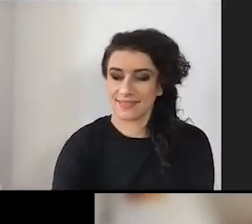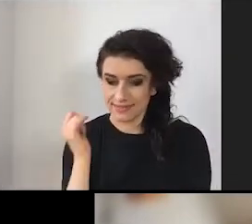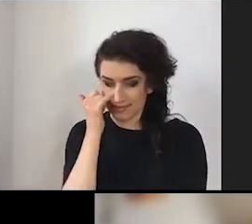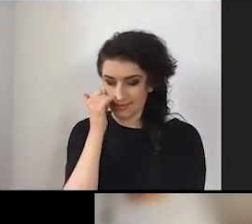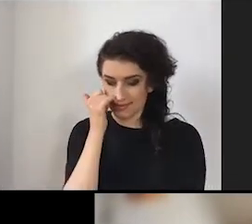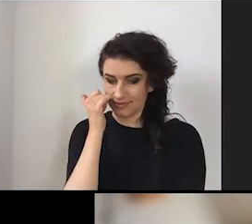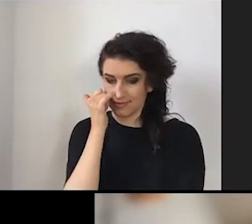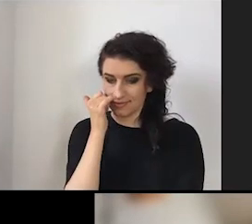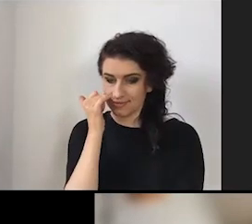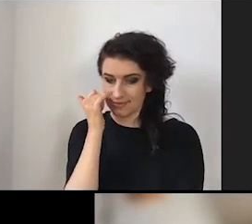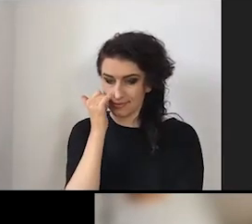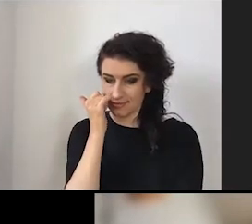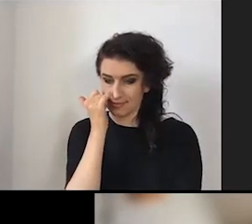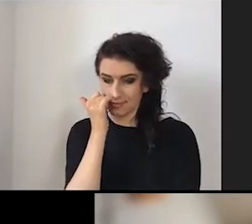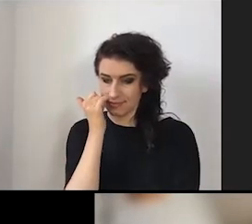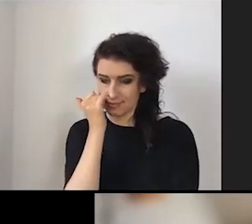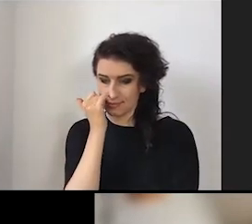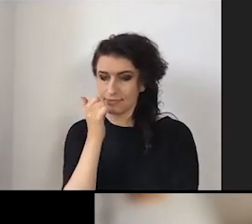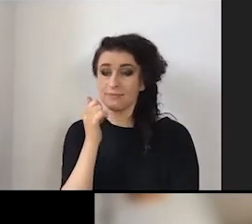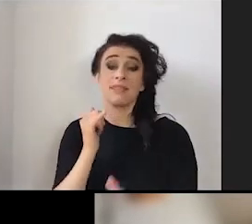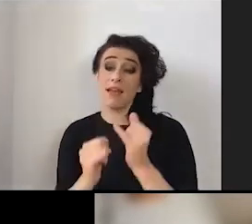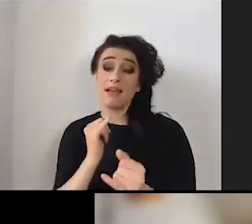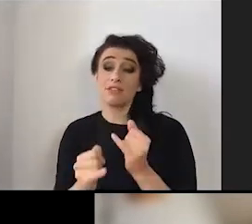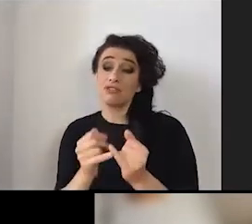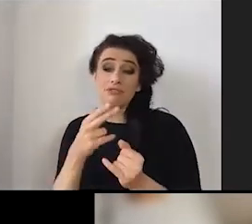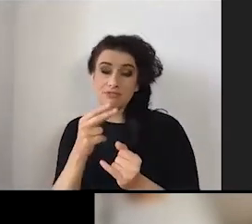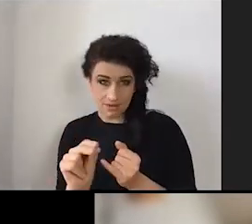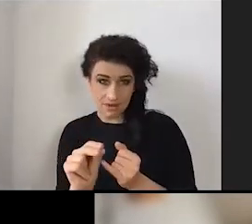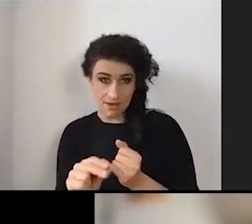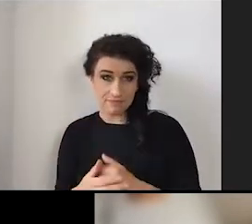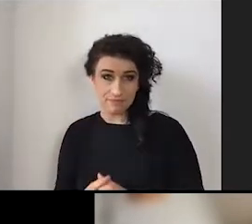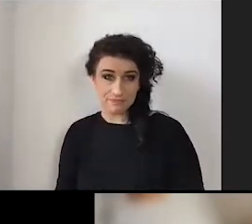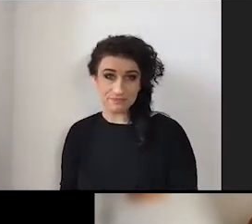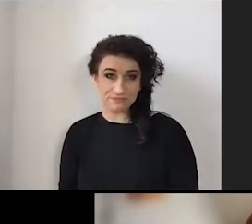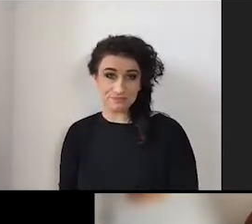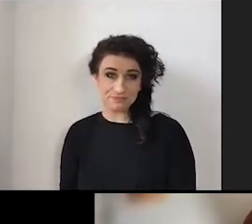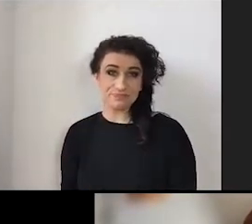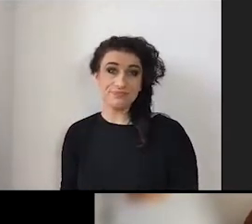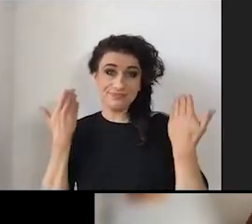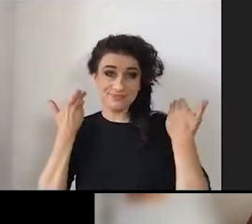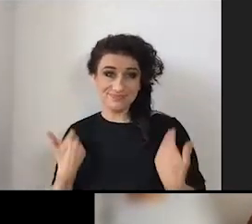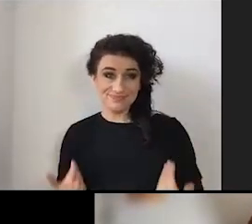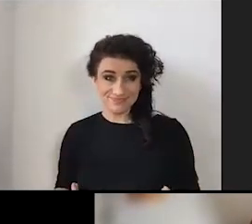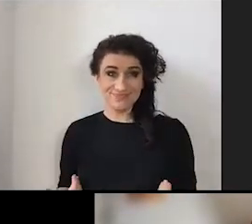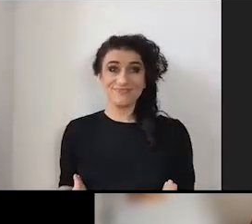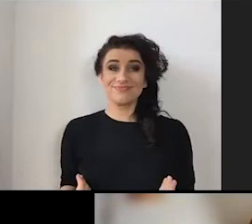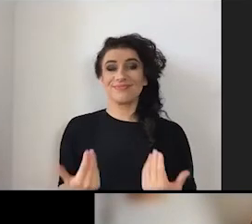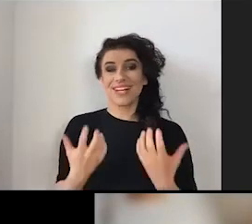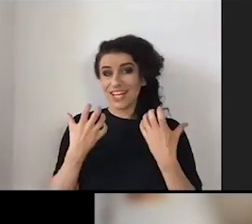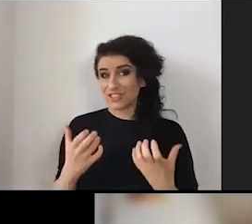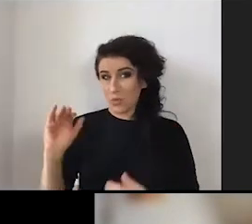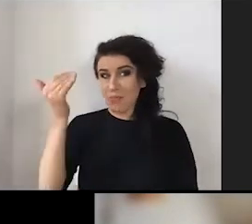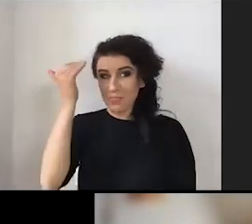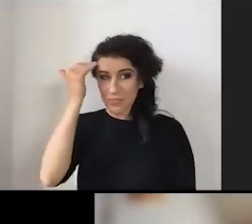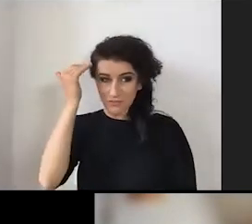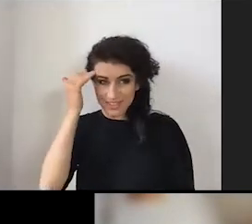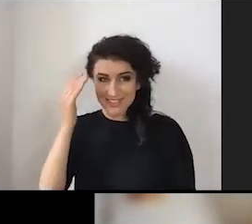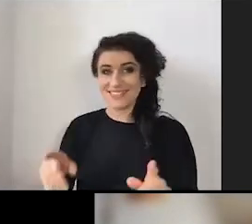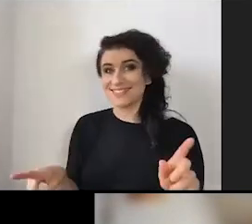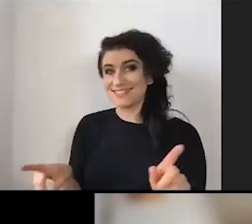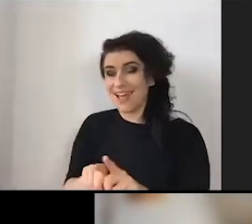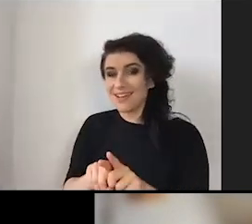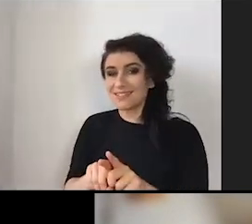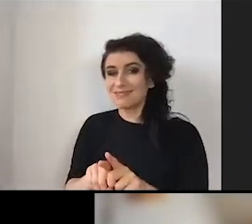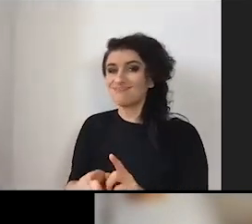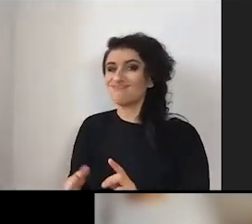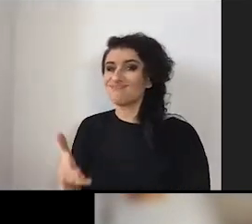If not, I'm also interested what you think are the biggest challenges that are for the coming years.